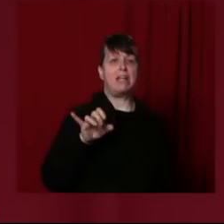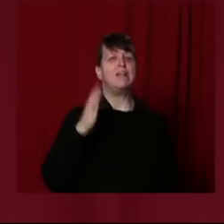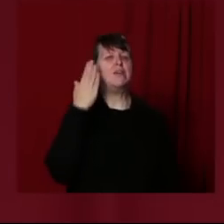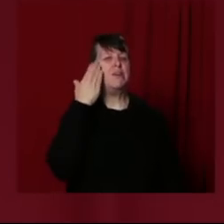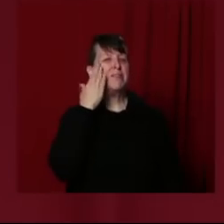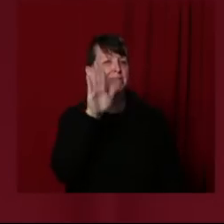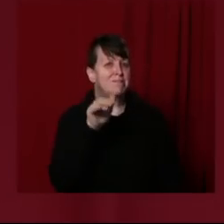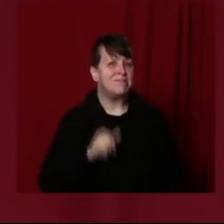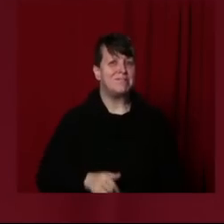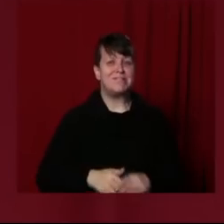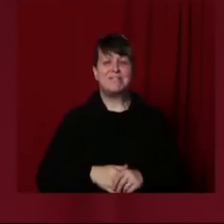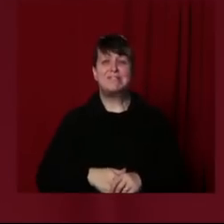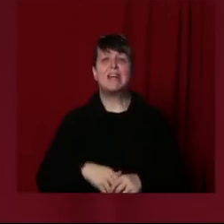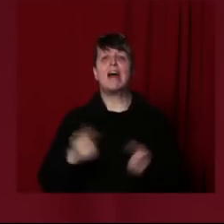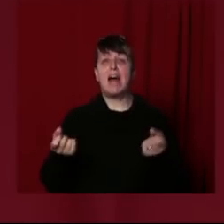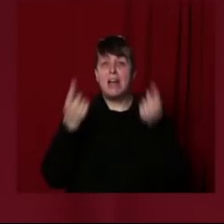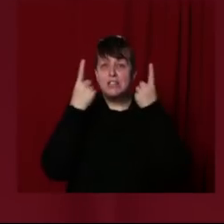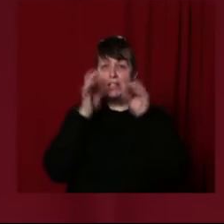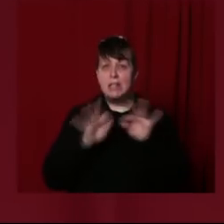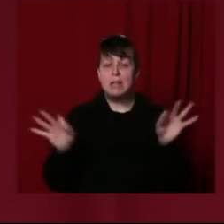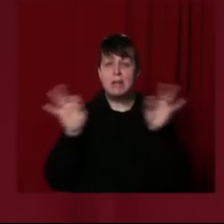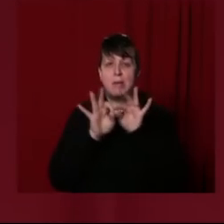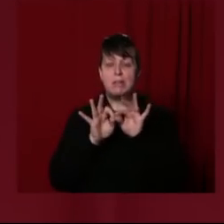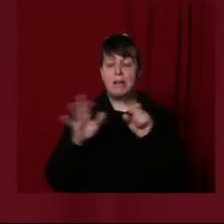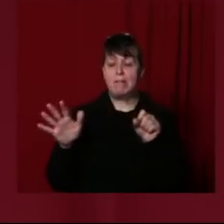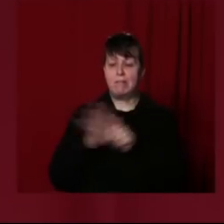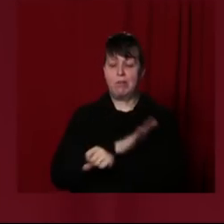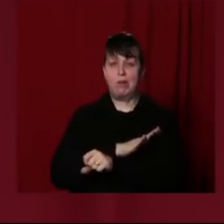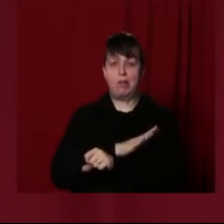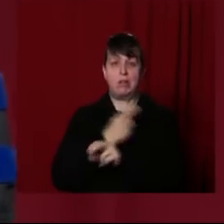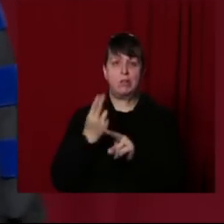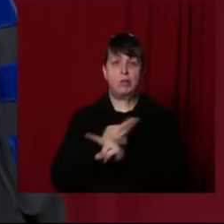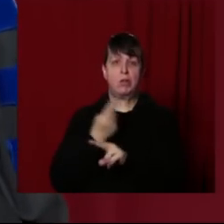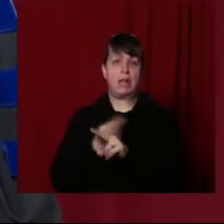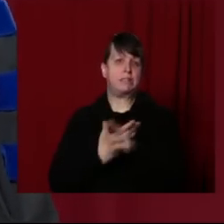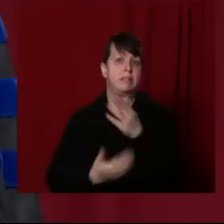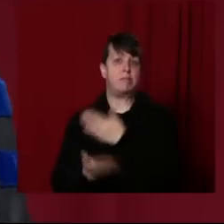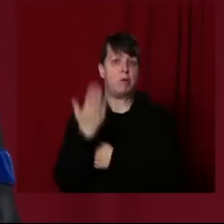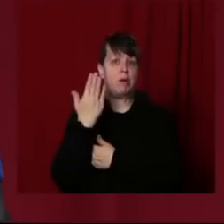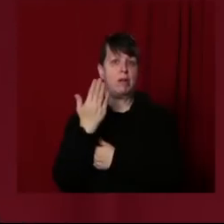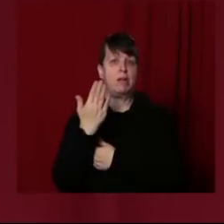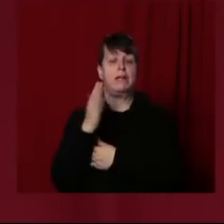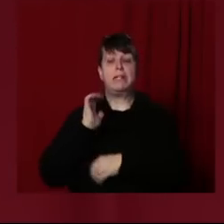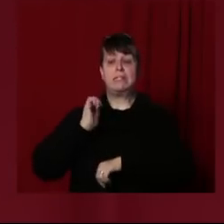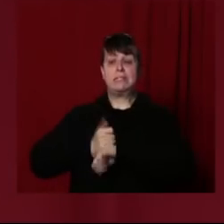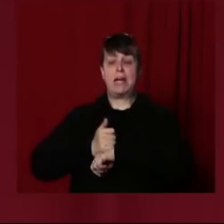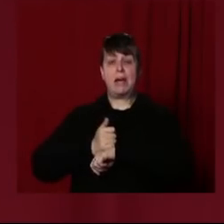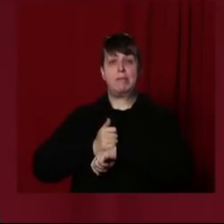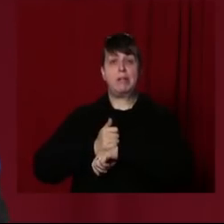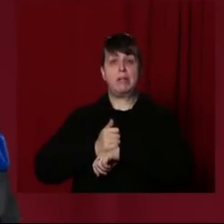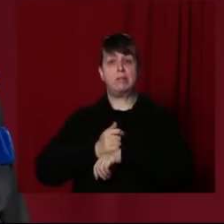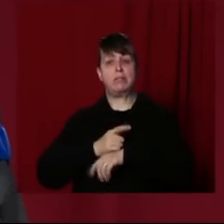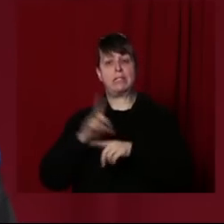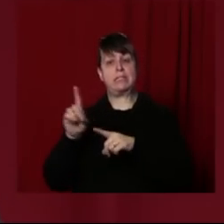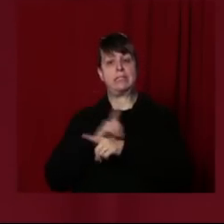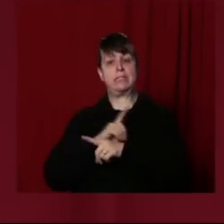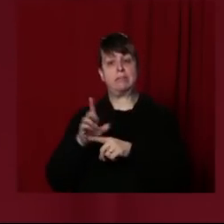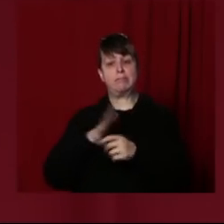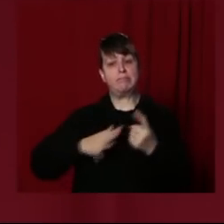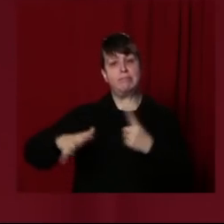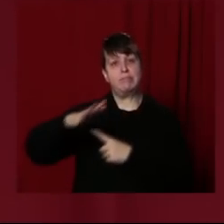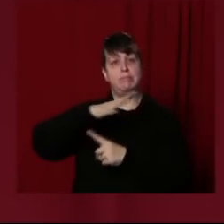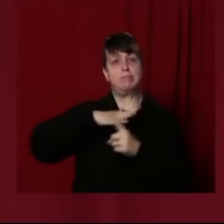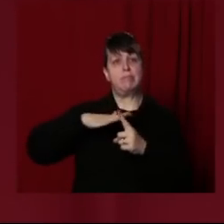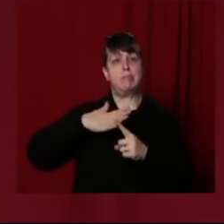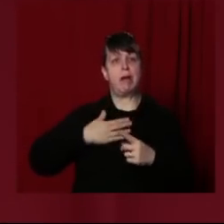However, because I understood the importance of fully utilizing the morning and establishing a discipline around my work, I had